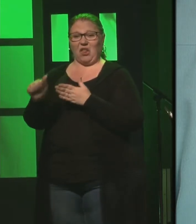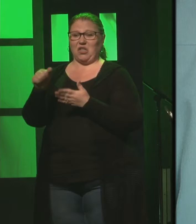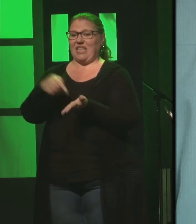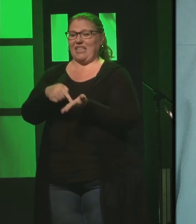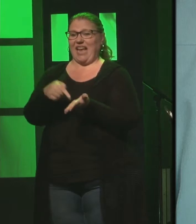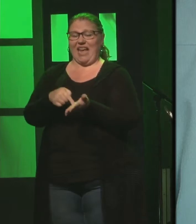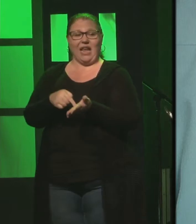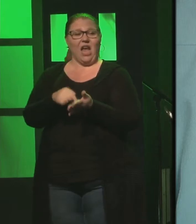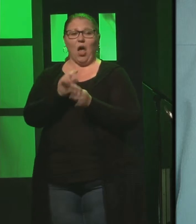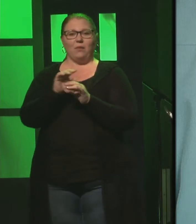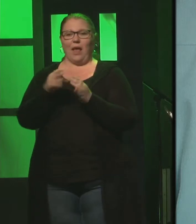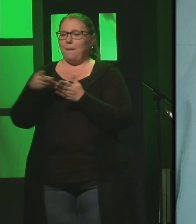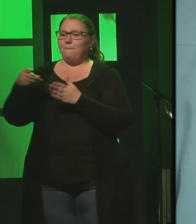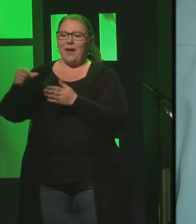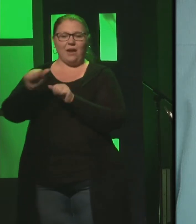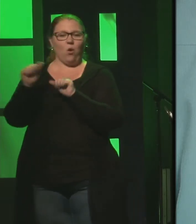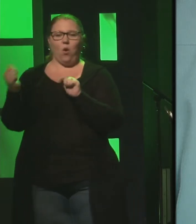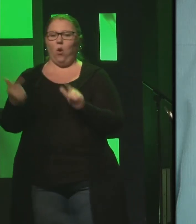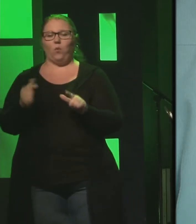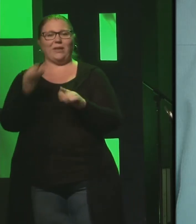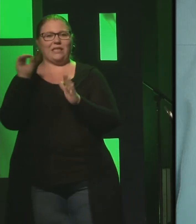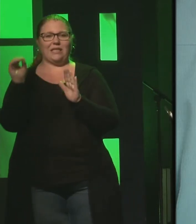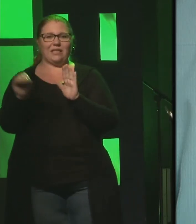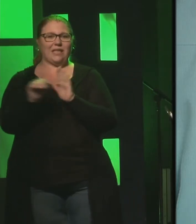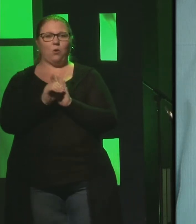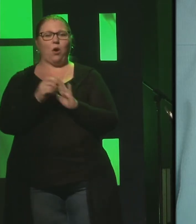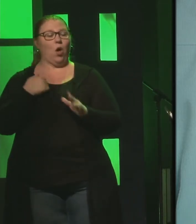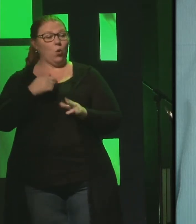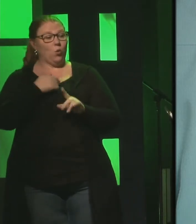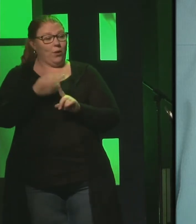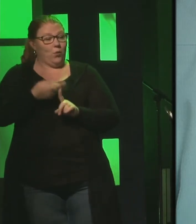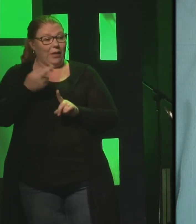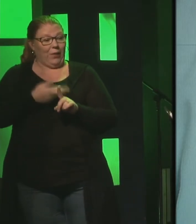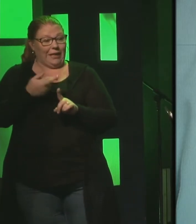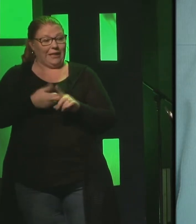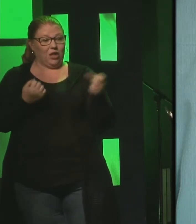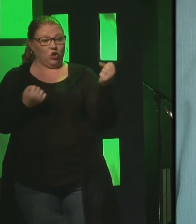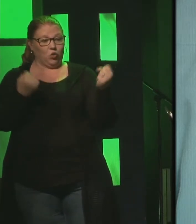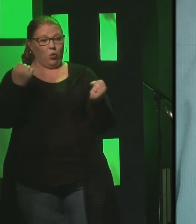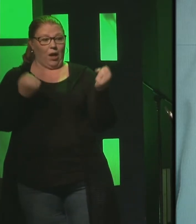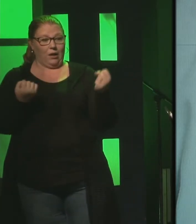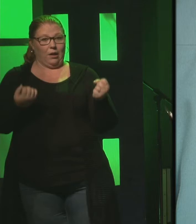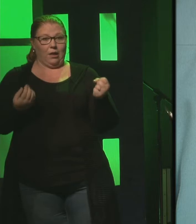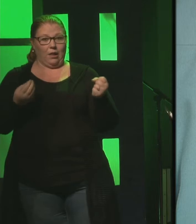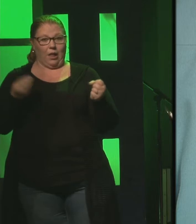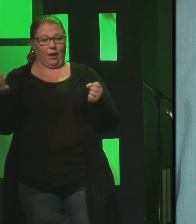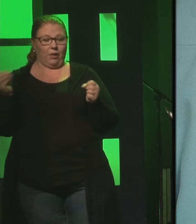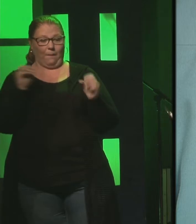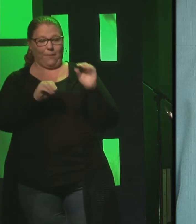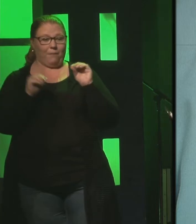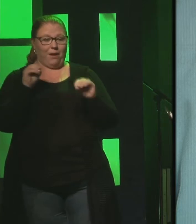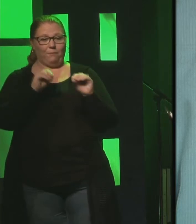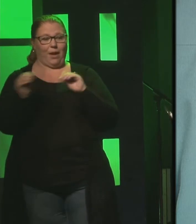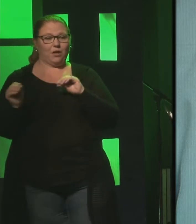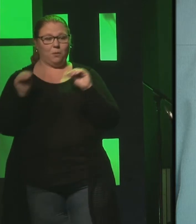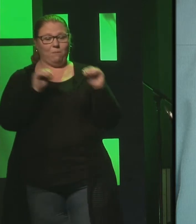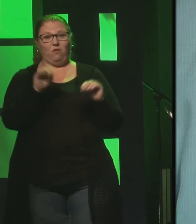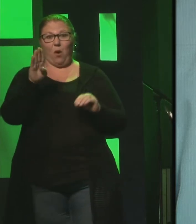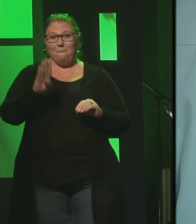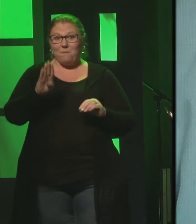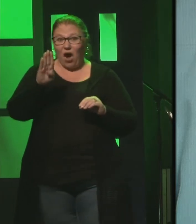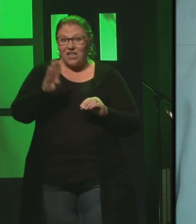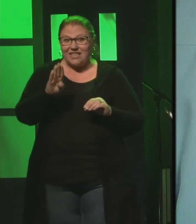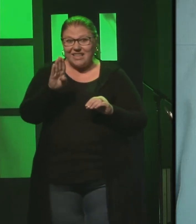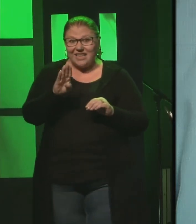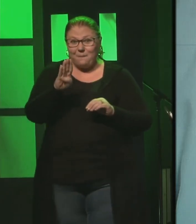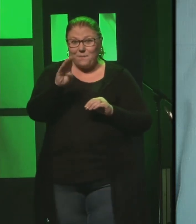I had no undergraduate debt. We rented a U-Haul, rented an apartment just outside of Boston. As you can imagine, Boston real estate's